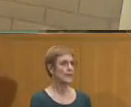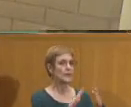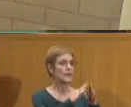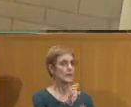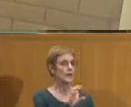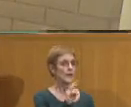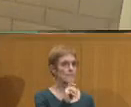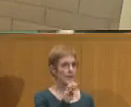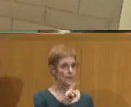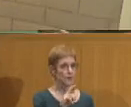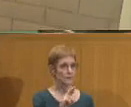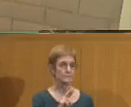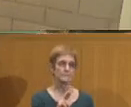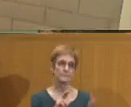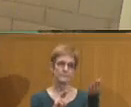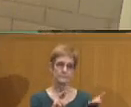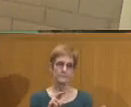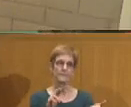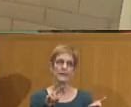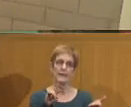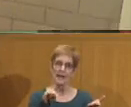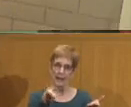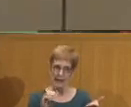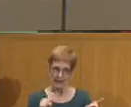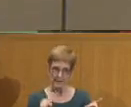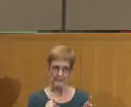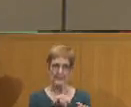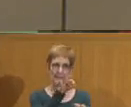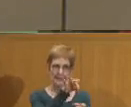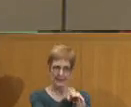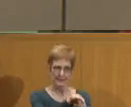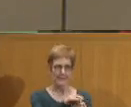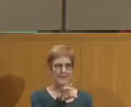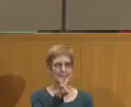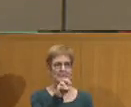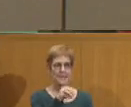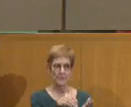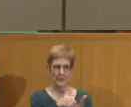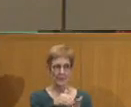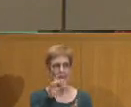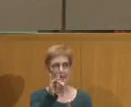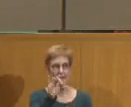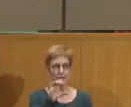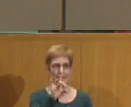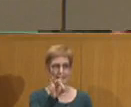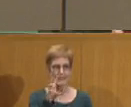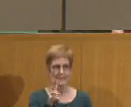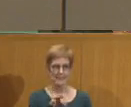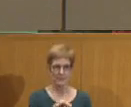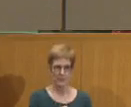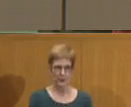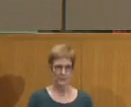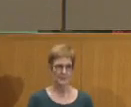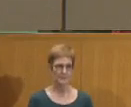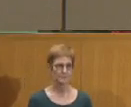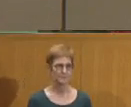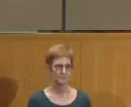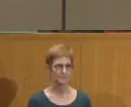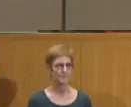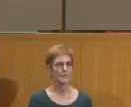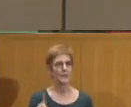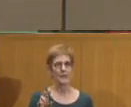talk about where I'm from, but I know that Charlotte is home. You've supported my business. You've supported me here on this council.